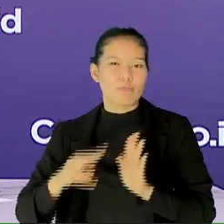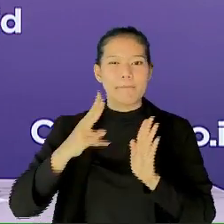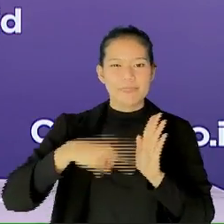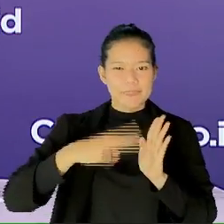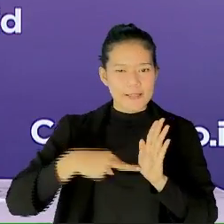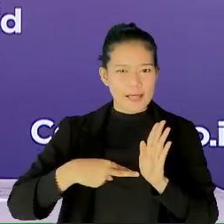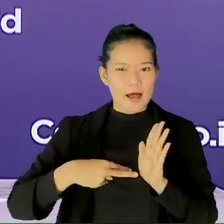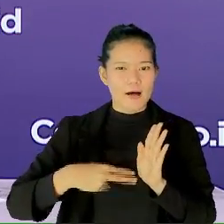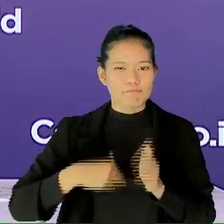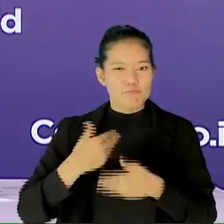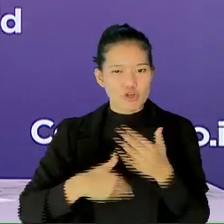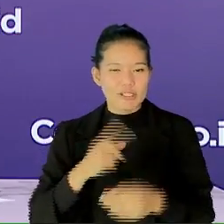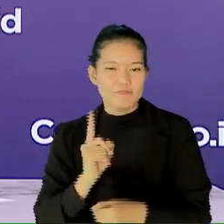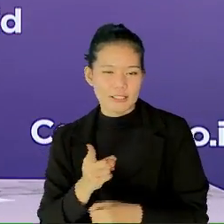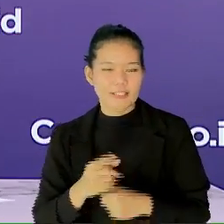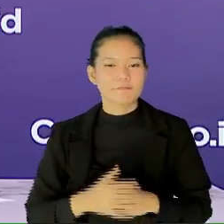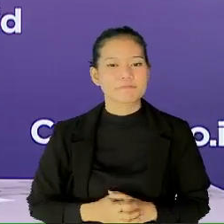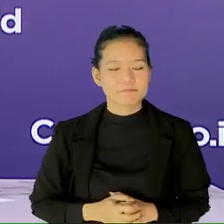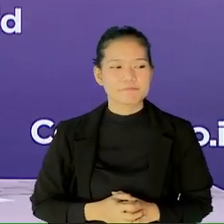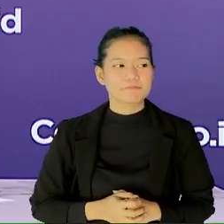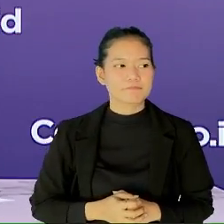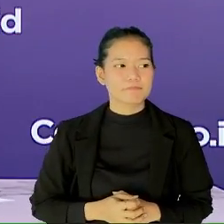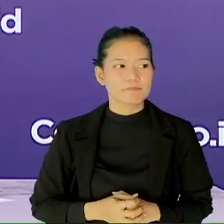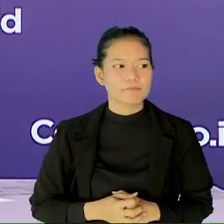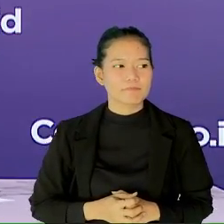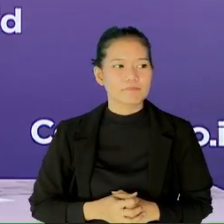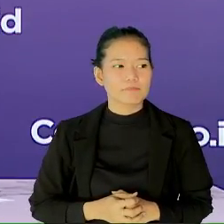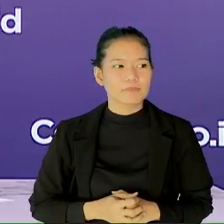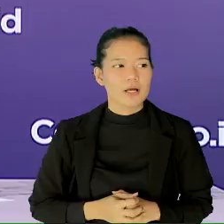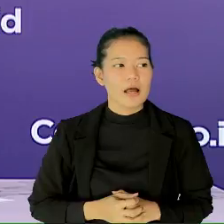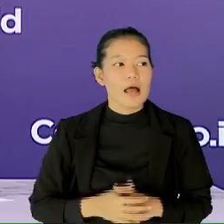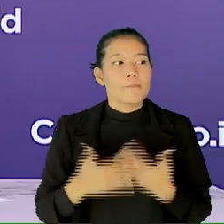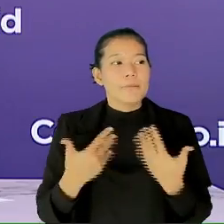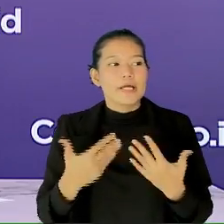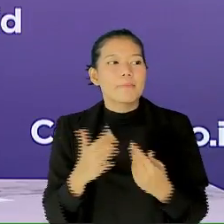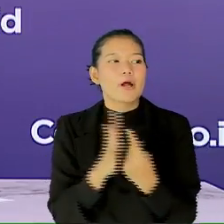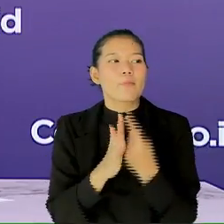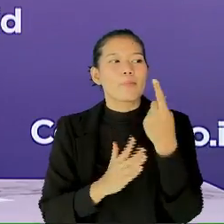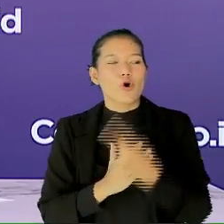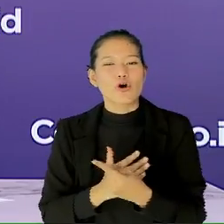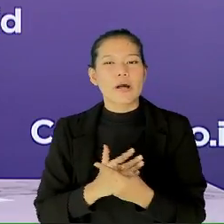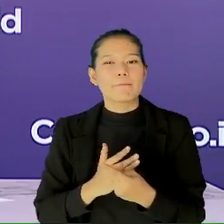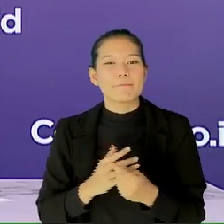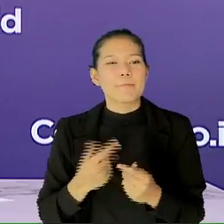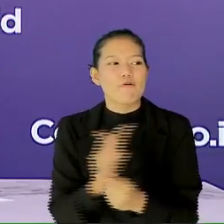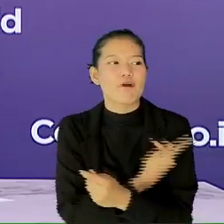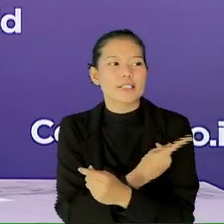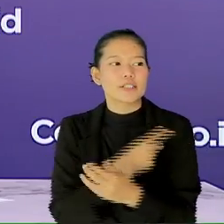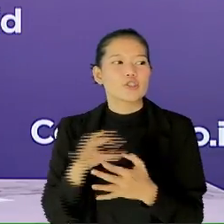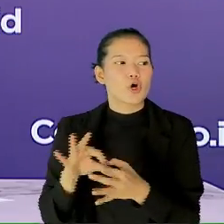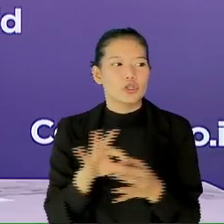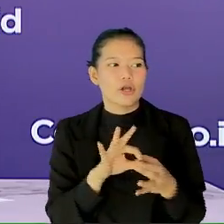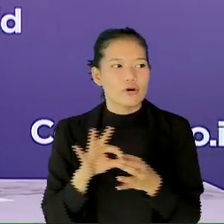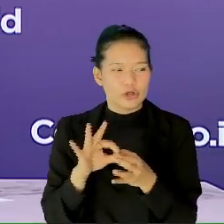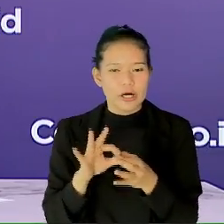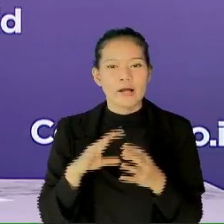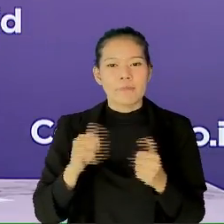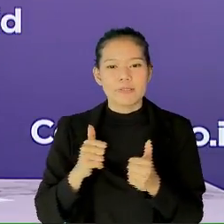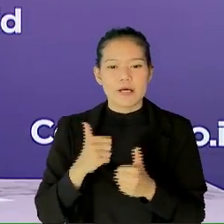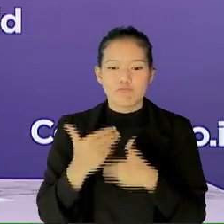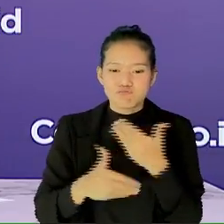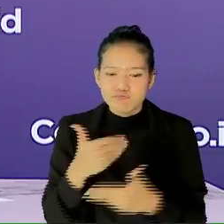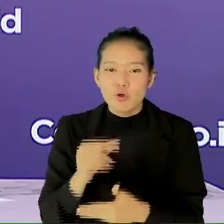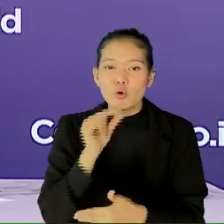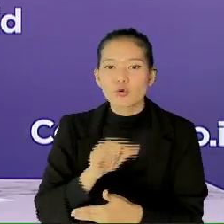question, how is vaccination program for foreigners in Indonesia? How will the Gotong Royong vaccination program continue for